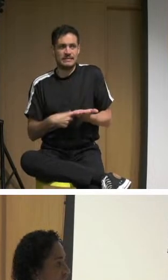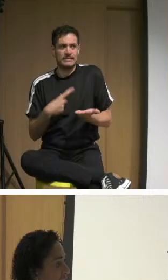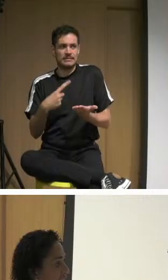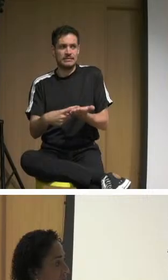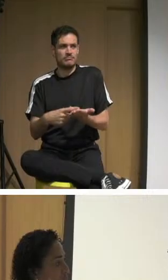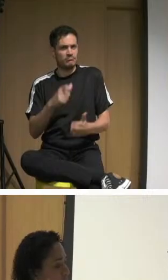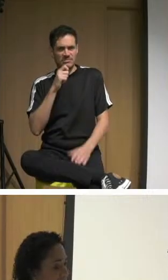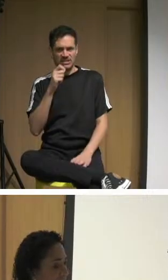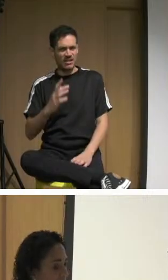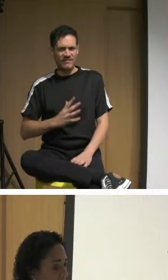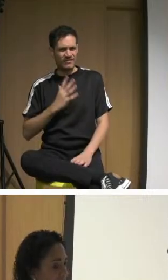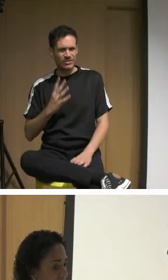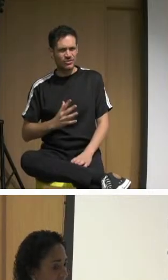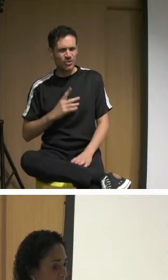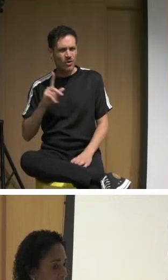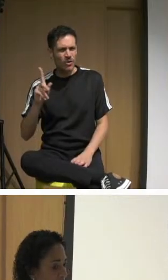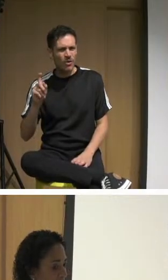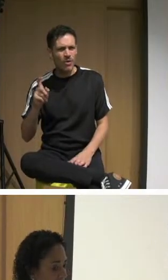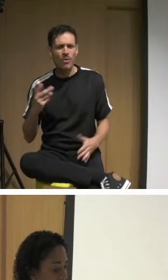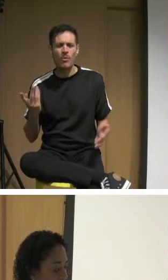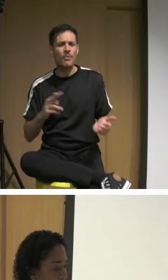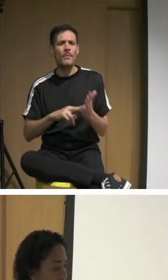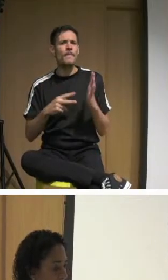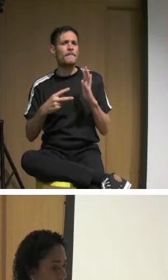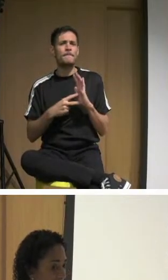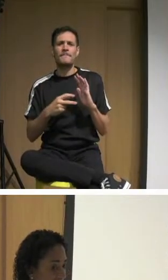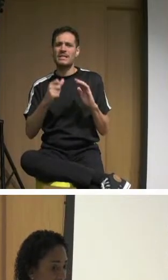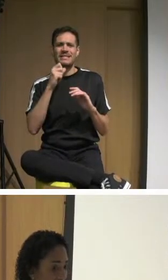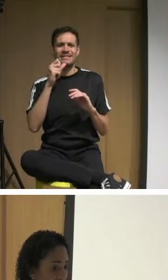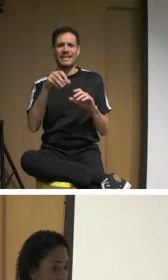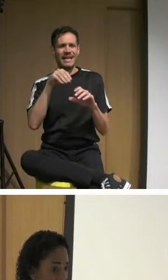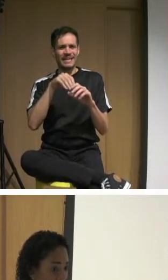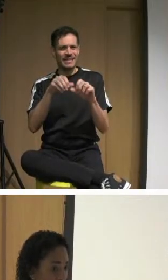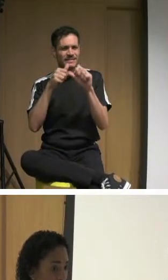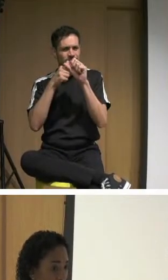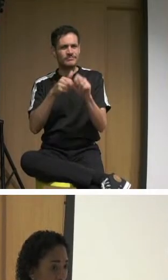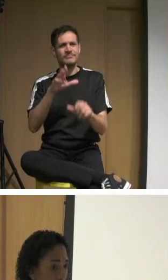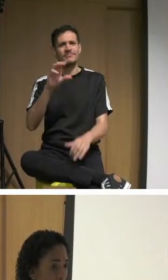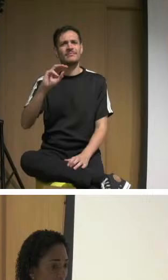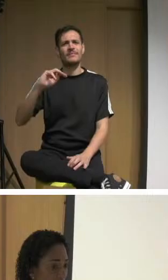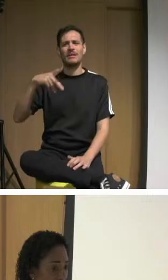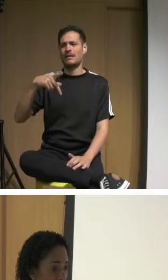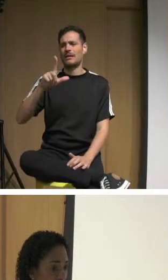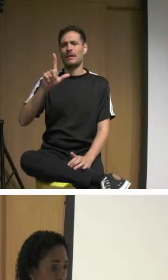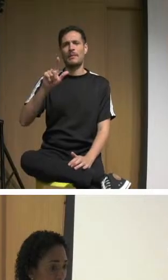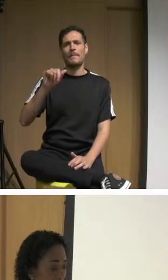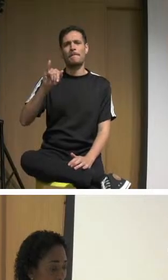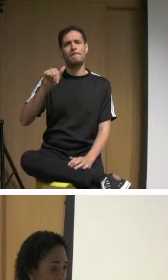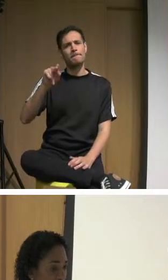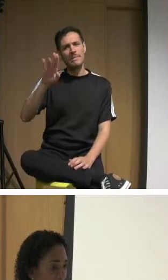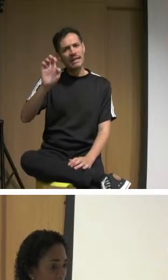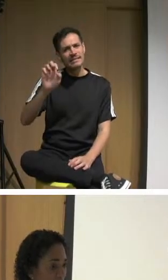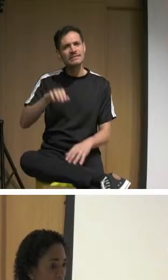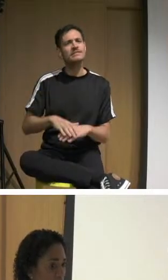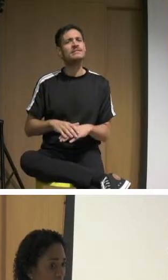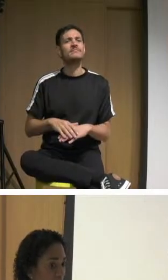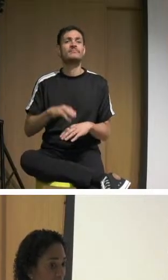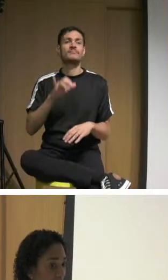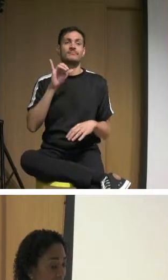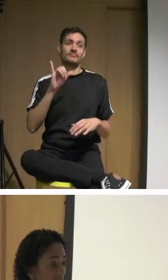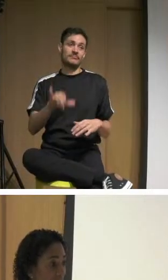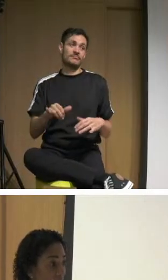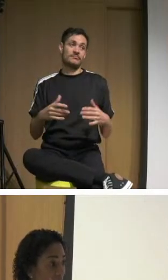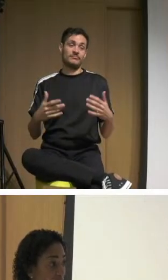official? Like, what does it mean to not be in compliance? And I think this speaks to what Commissioner Brown Robinson was